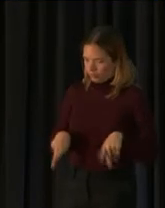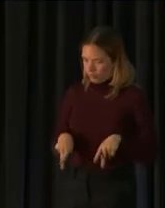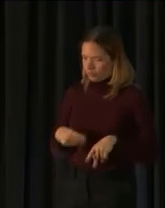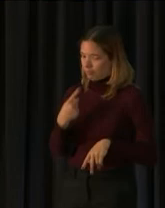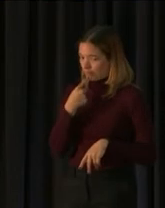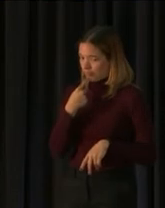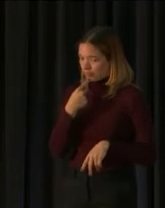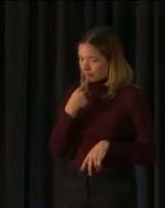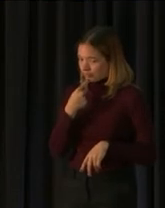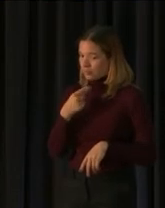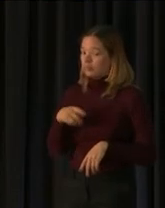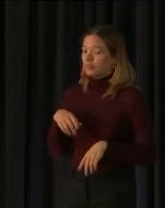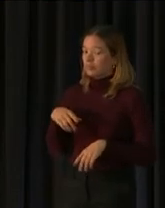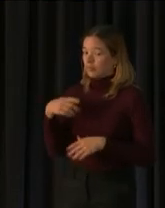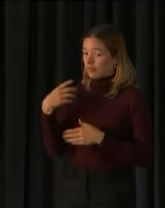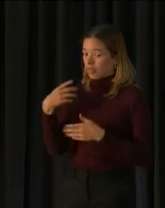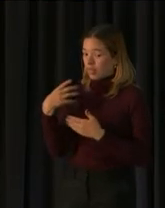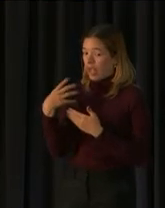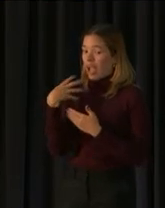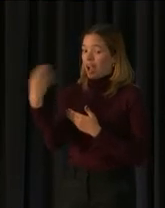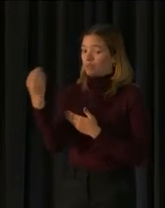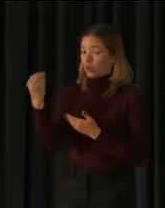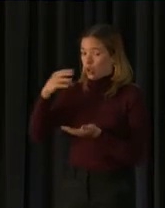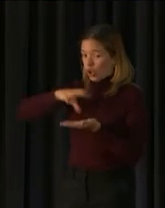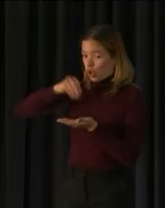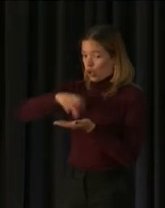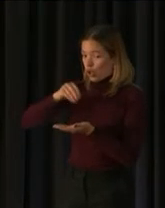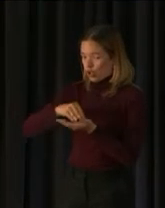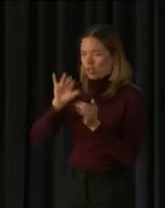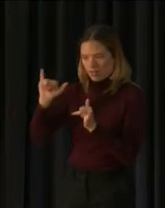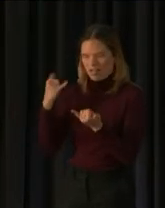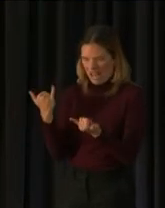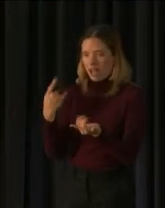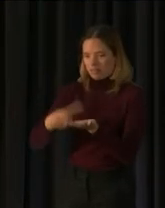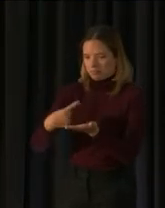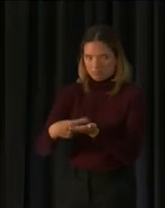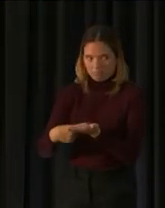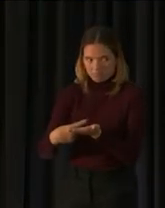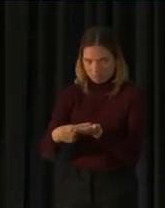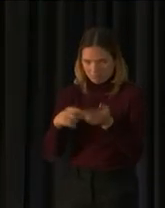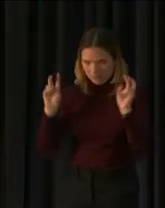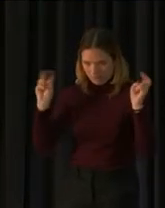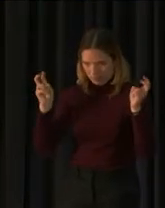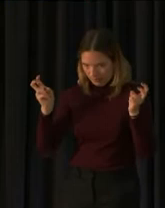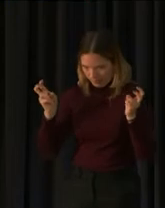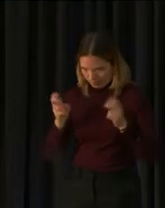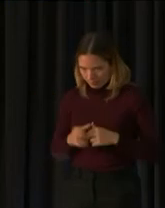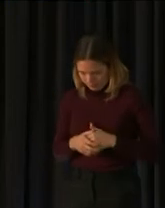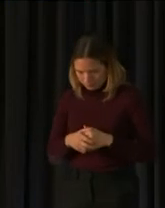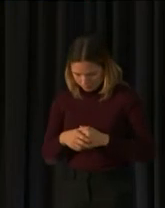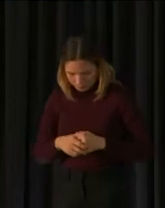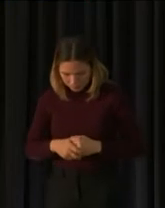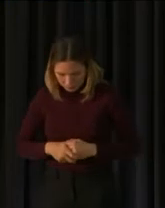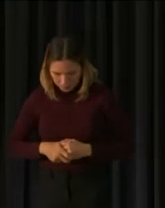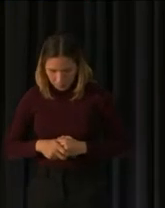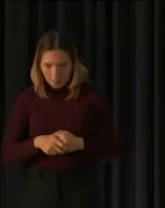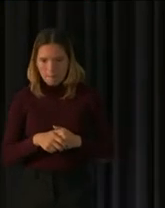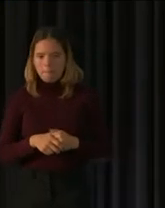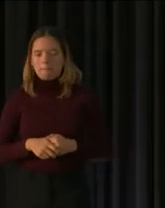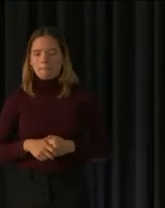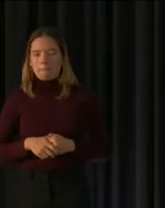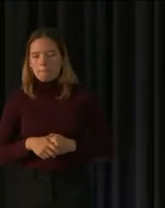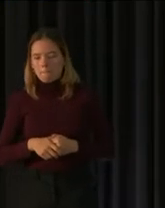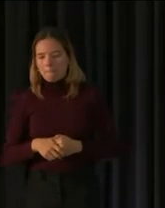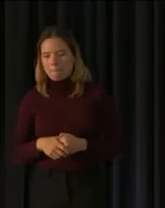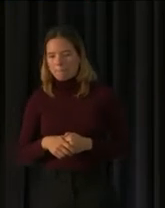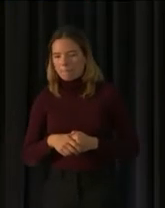outdoor learning furniture and equipment, and 100 schools pursued the option. So they're currently receiving all of their outdoor learning furniture